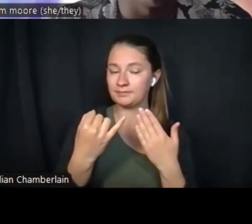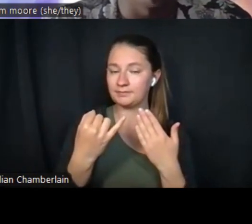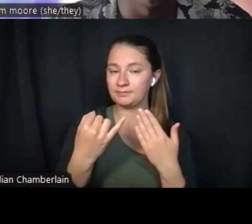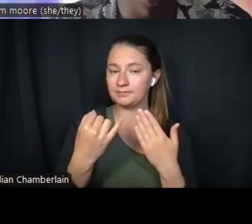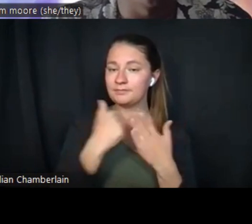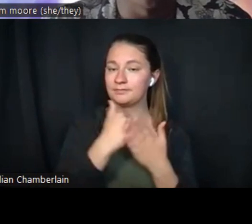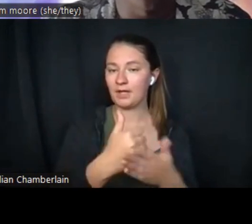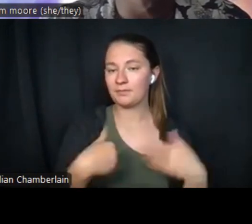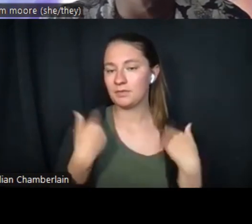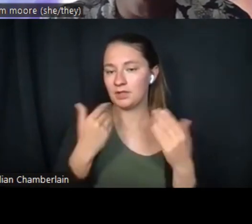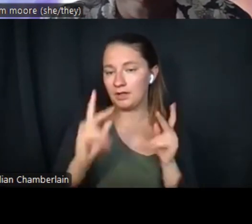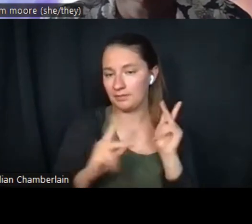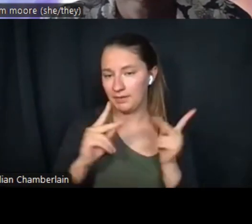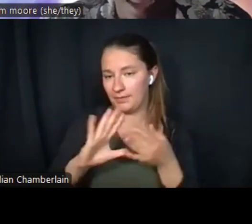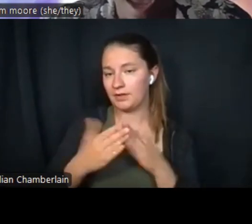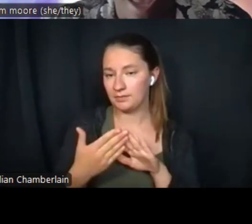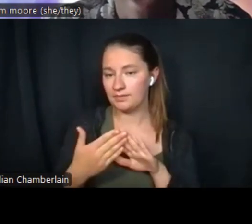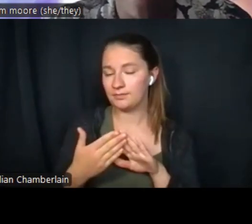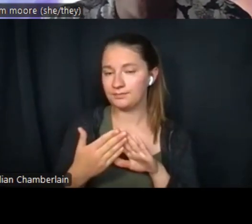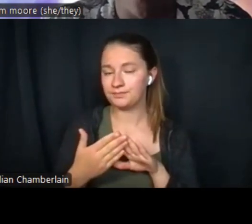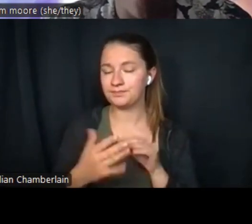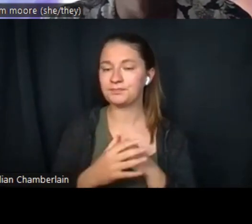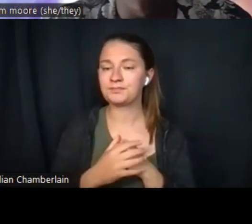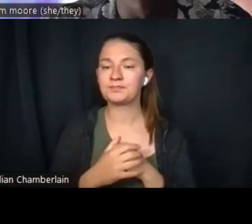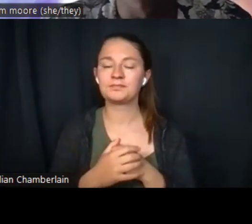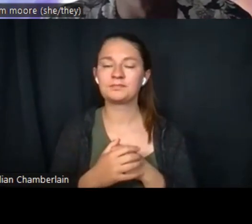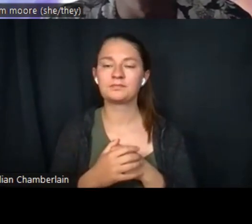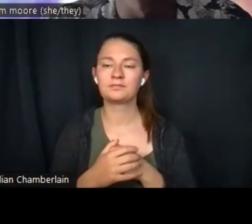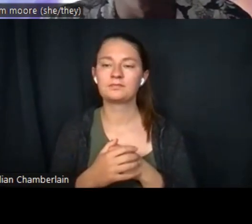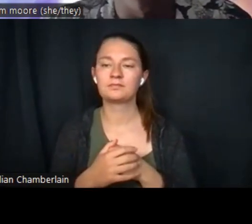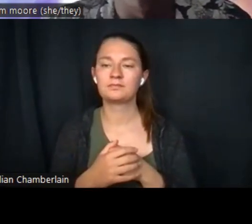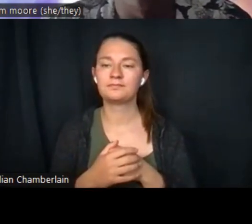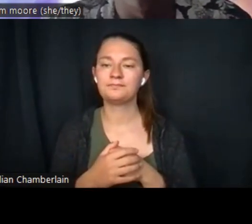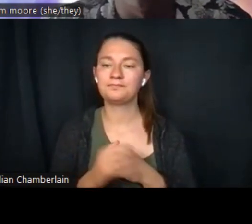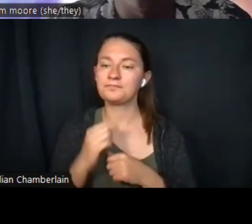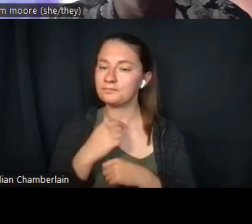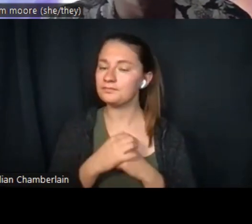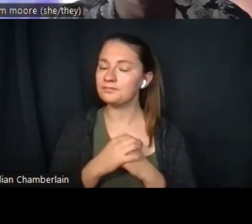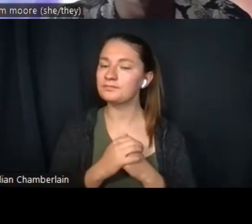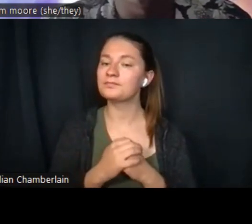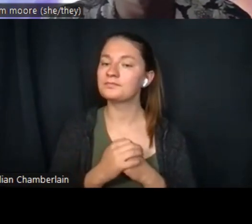young people in this community. And I feel I was able to bring a lot of